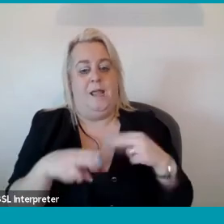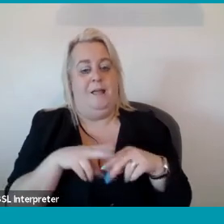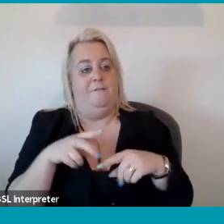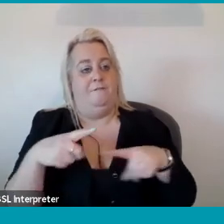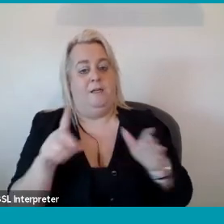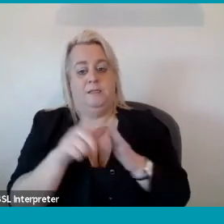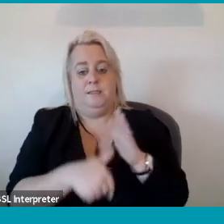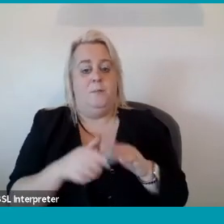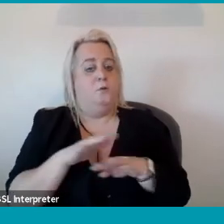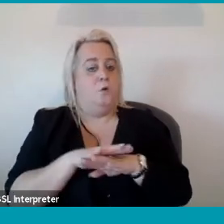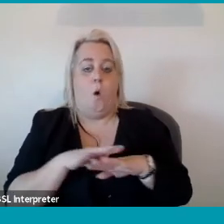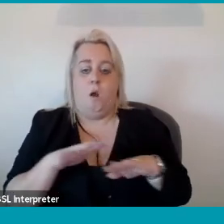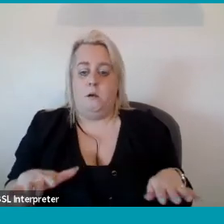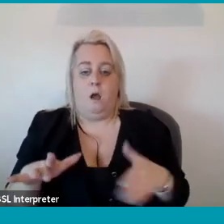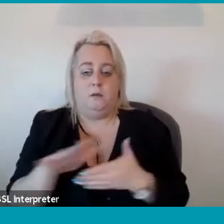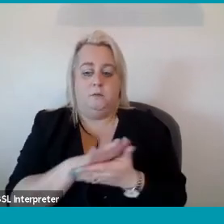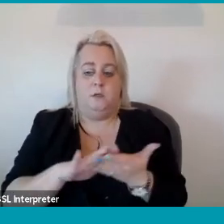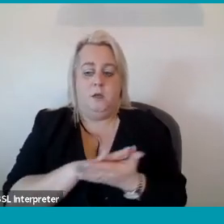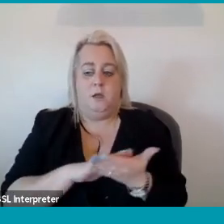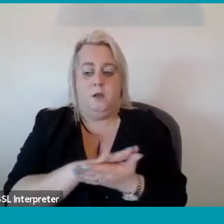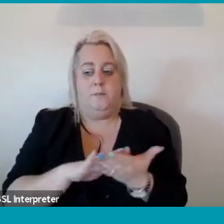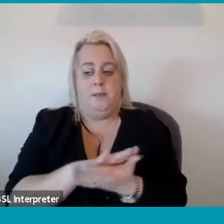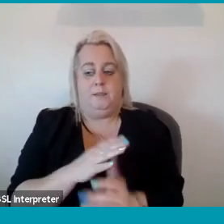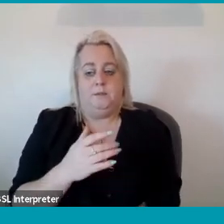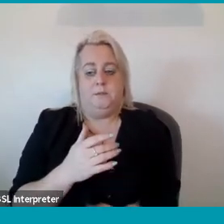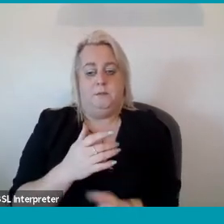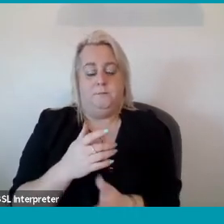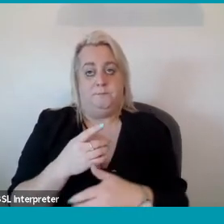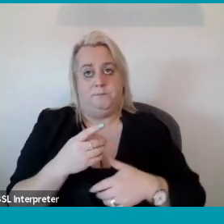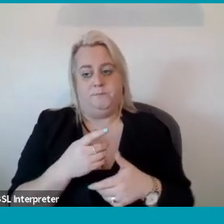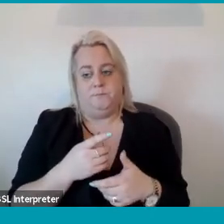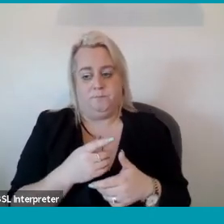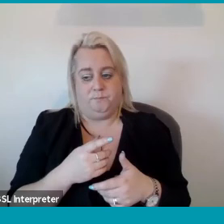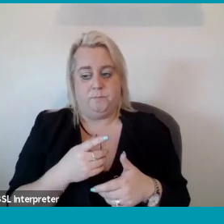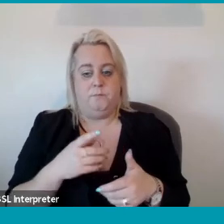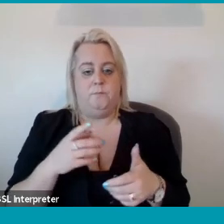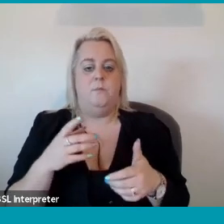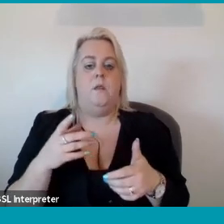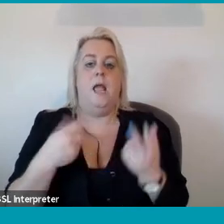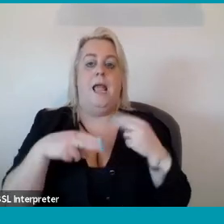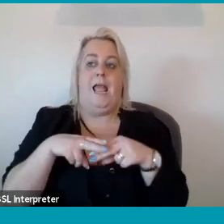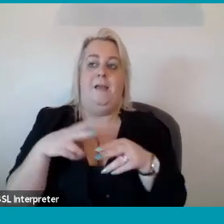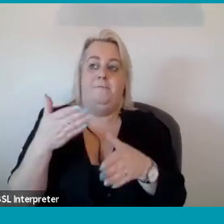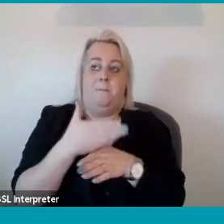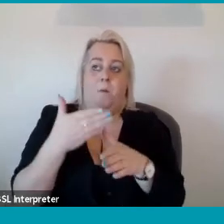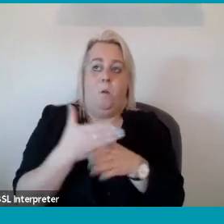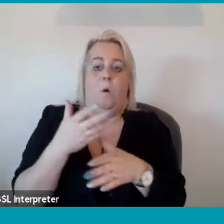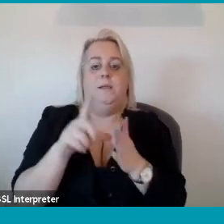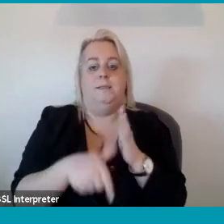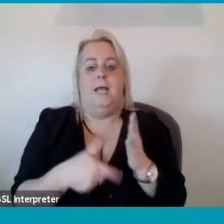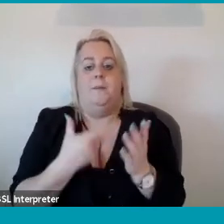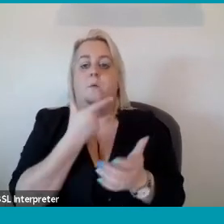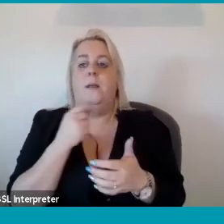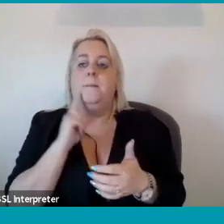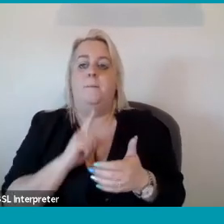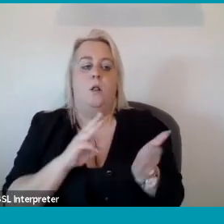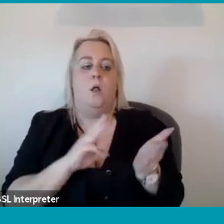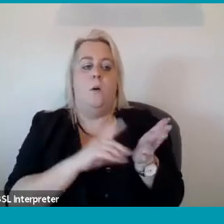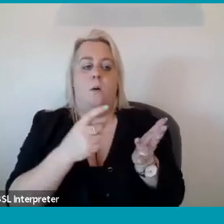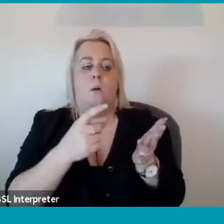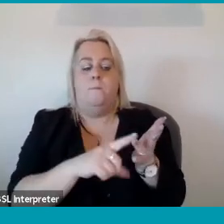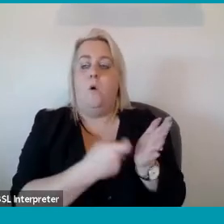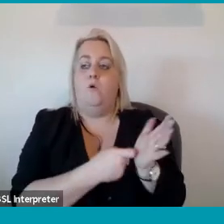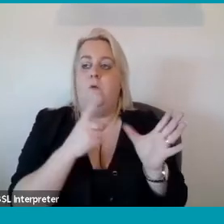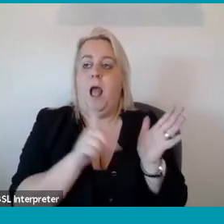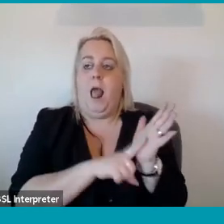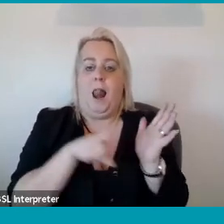everybody in organizations that employ disabled people, morale is higher. And again, that's been noted in a number of studies. So